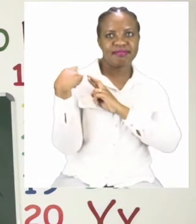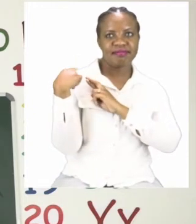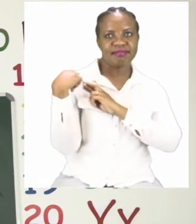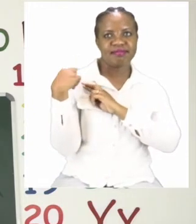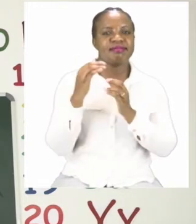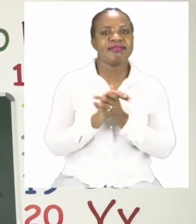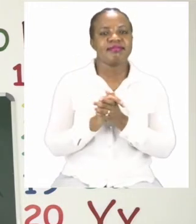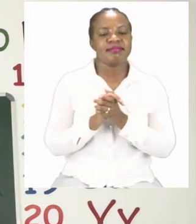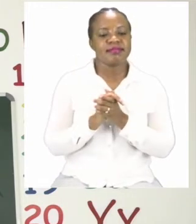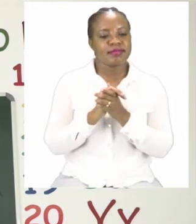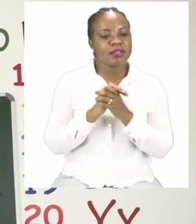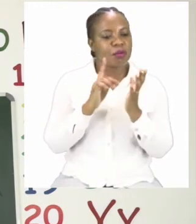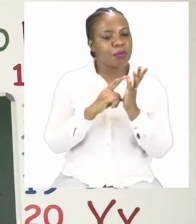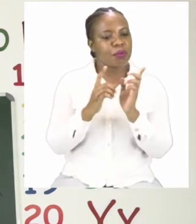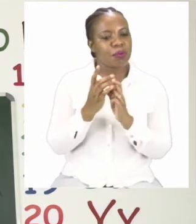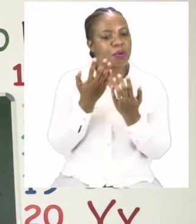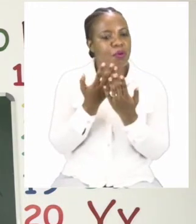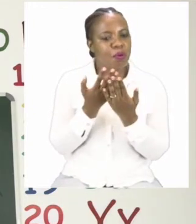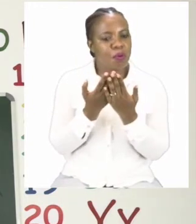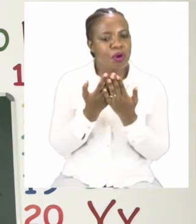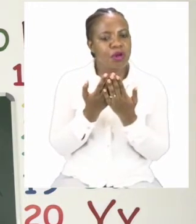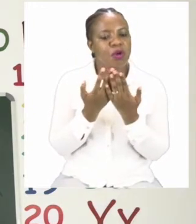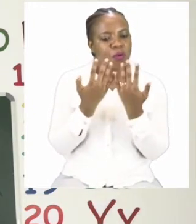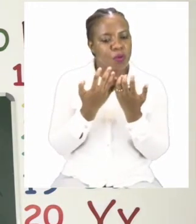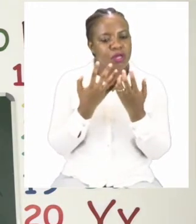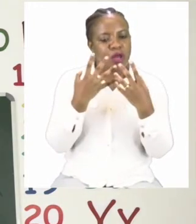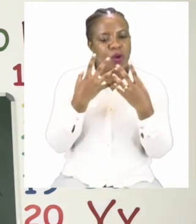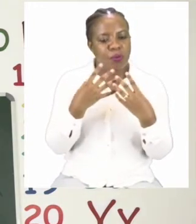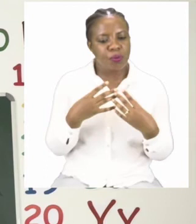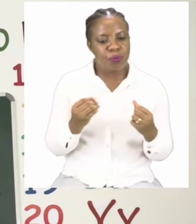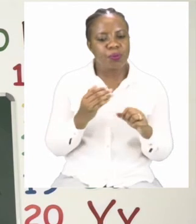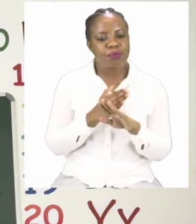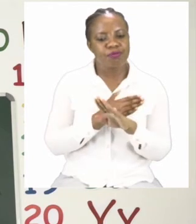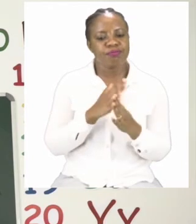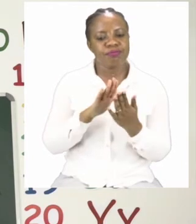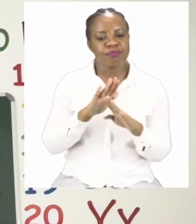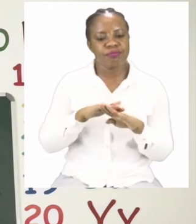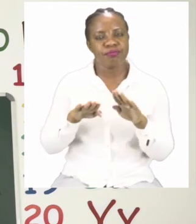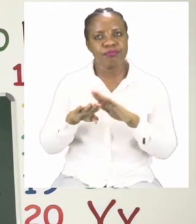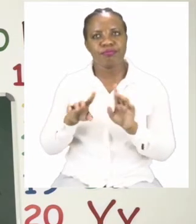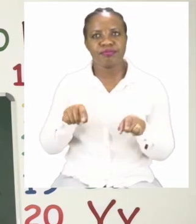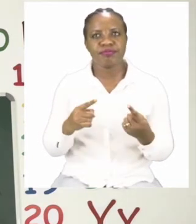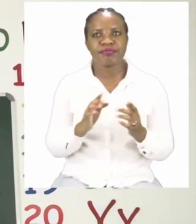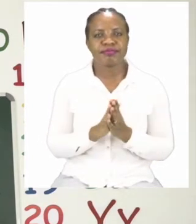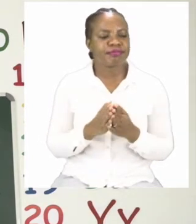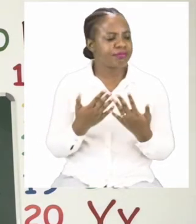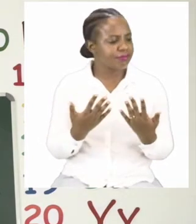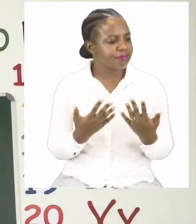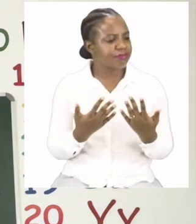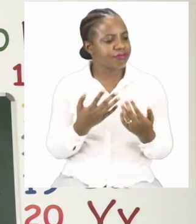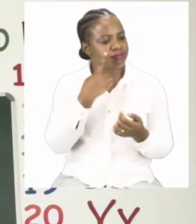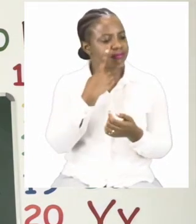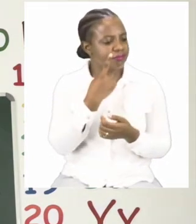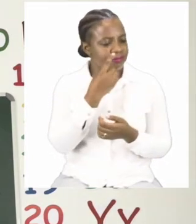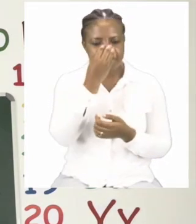your hands are dry before you touch anything else. Well done. I wonder though, I haven't seen Zacky and I